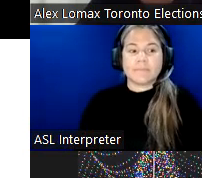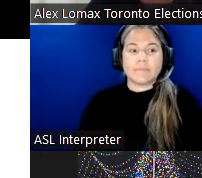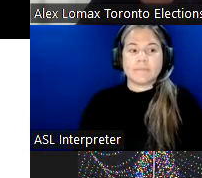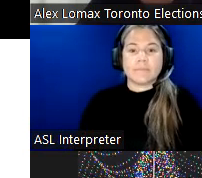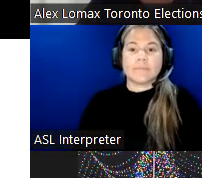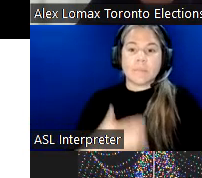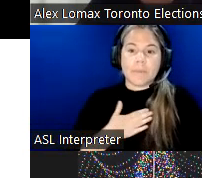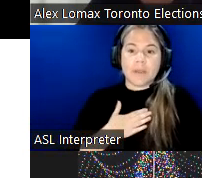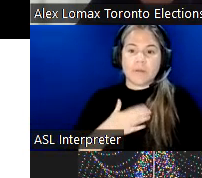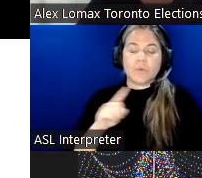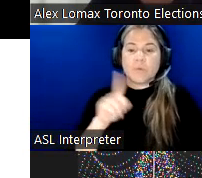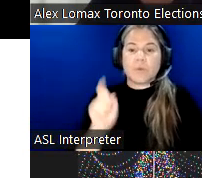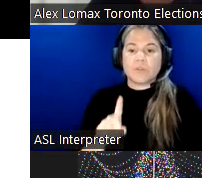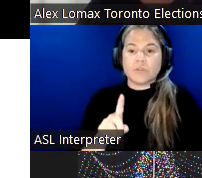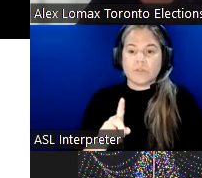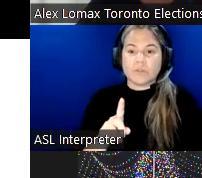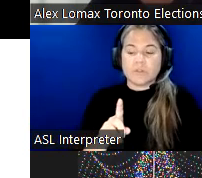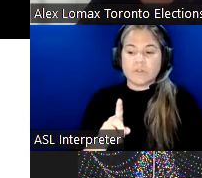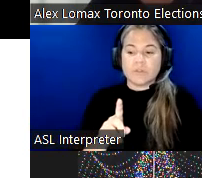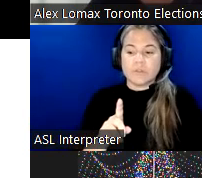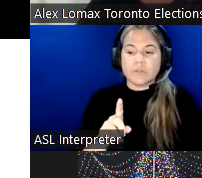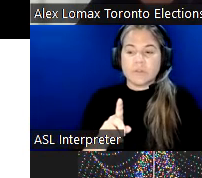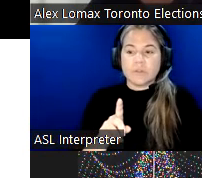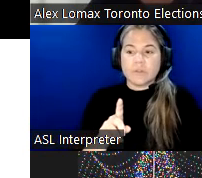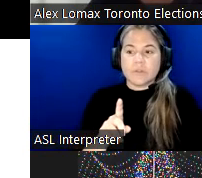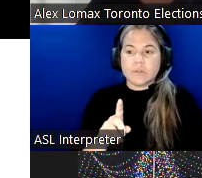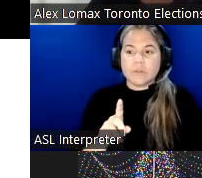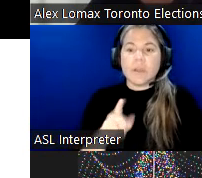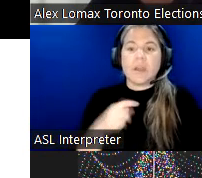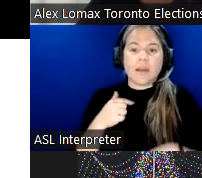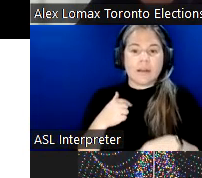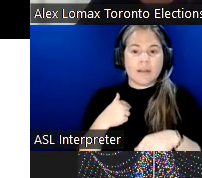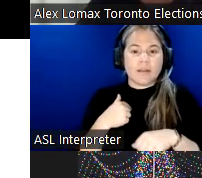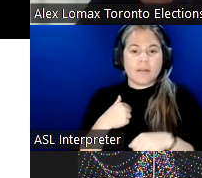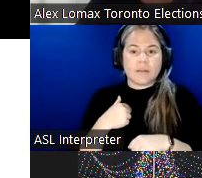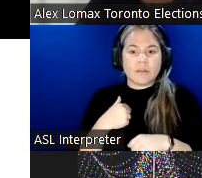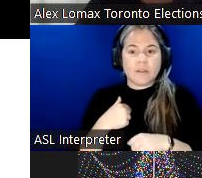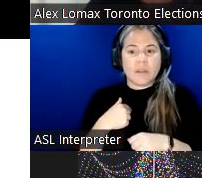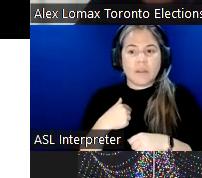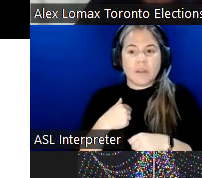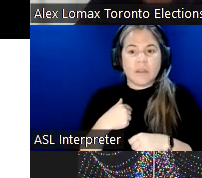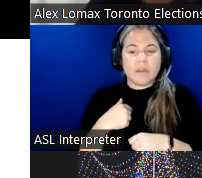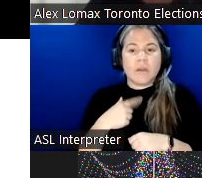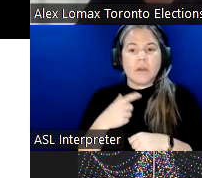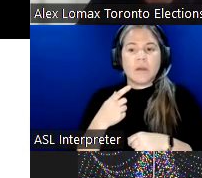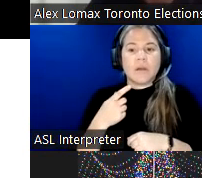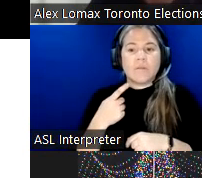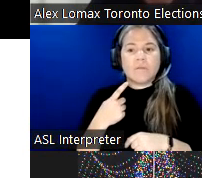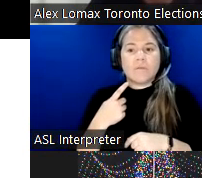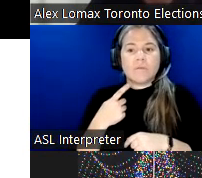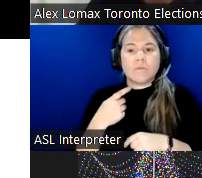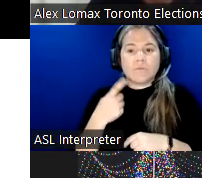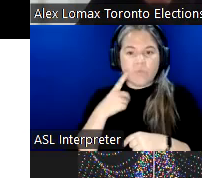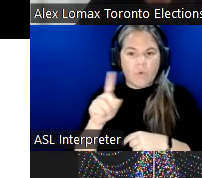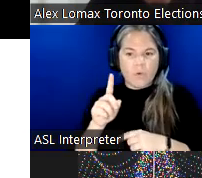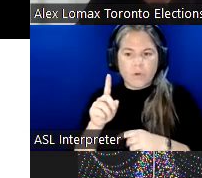My question is about curbside voting. Is it available only on election day or during advance voting as well? It's available during